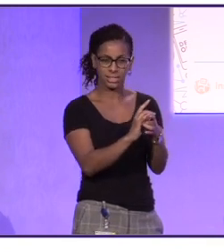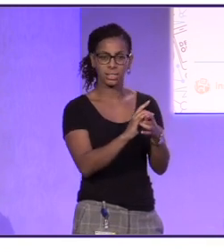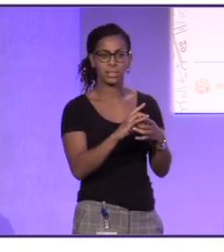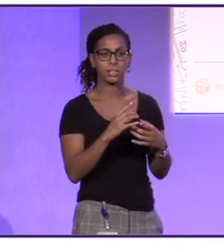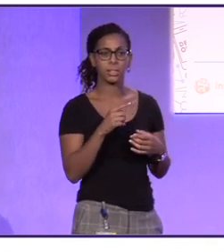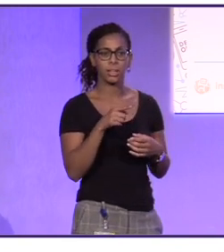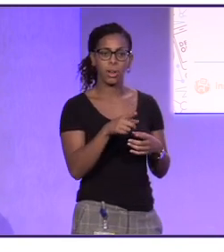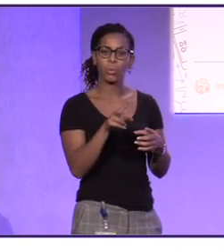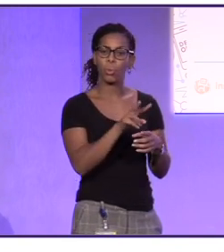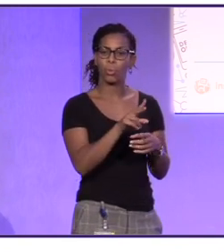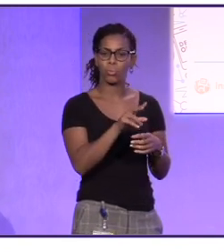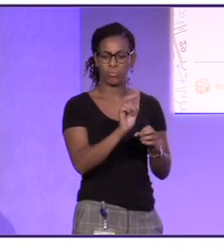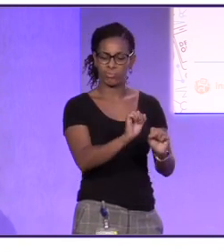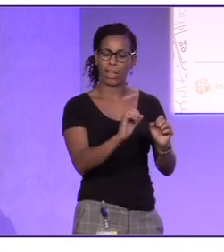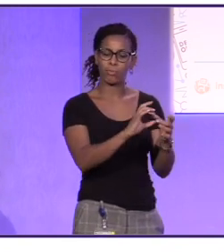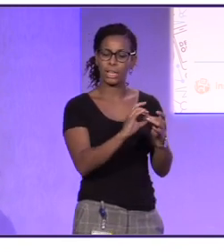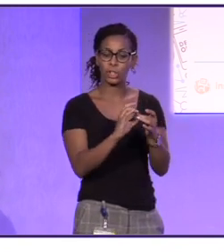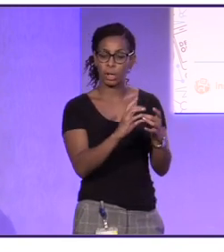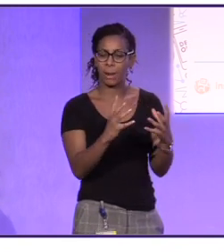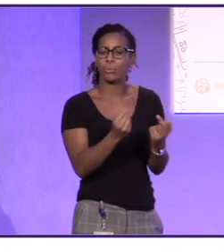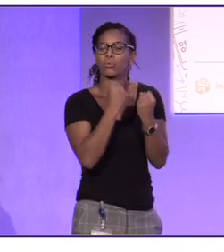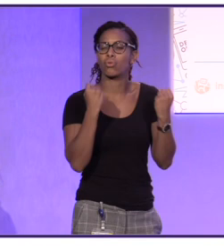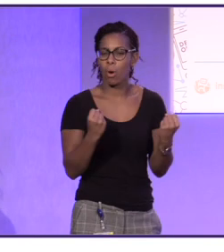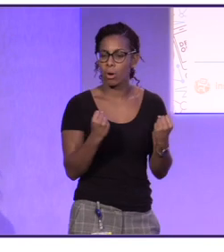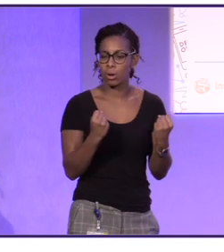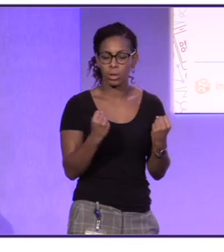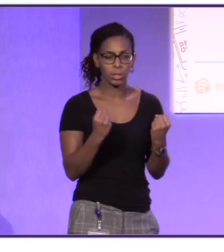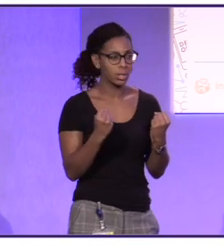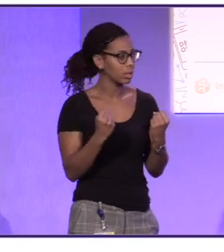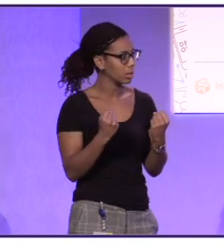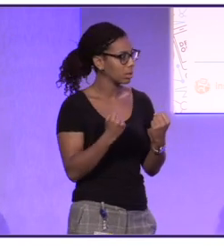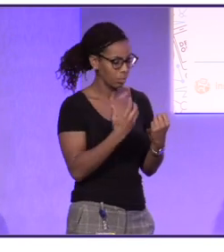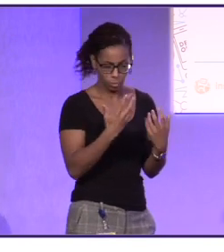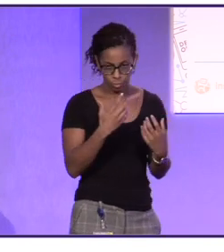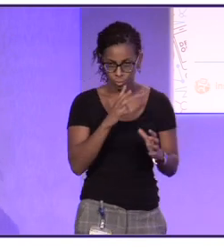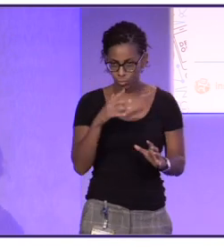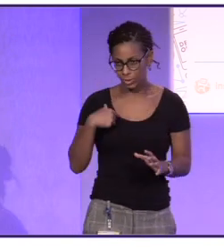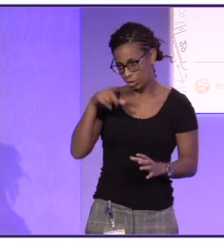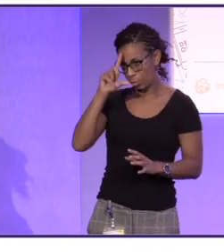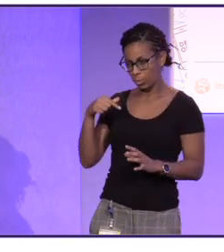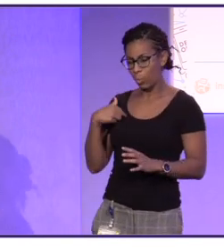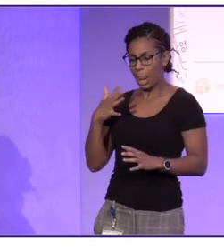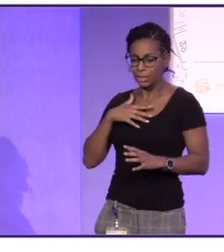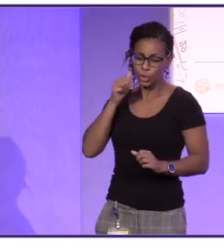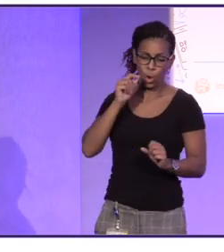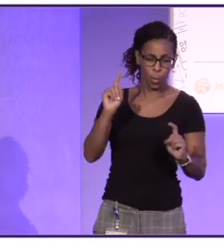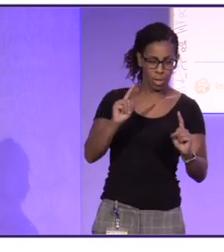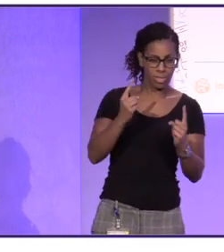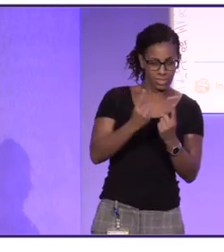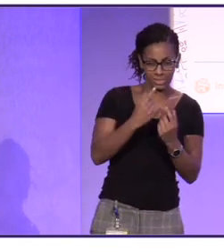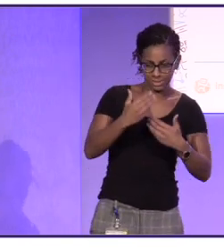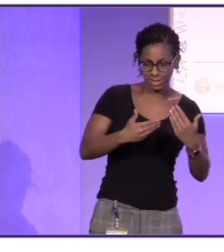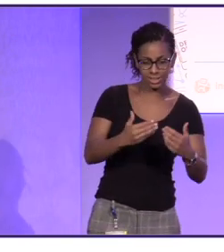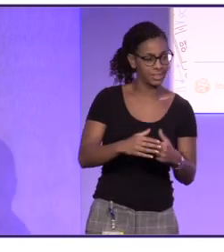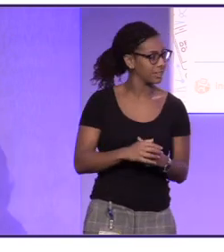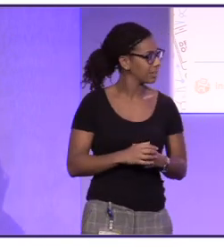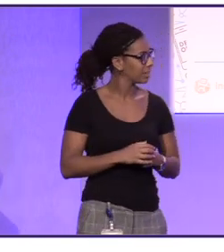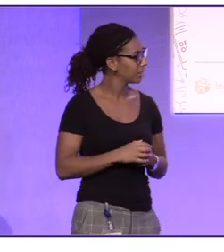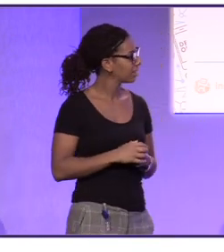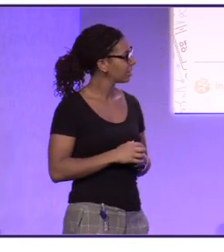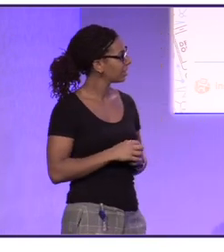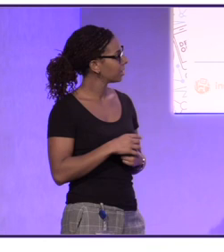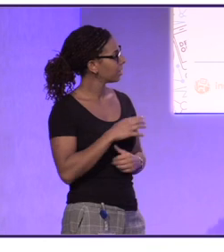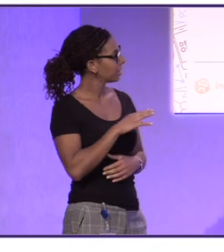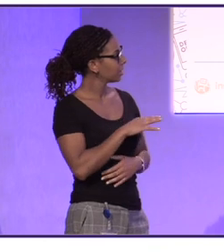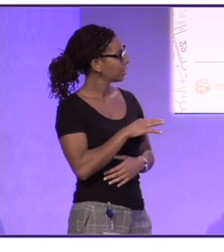of the relationships between the things. And we are Germans. We want to know what things are, right? First of all, I would like to talk